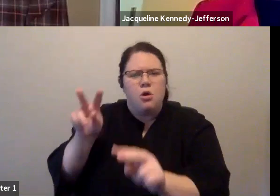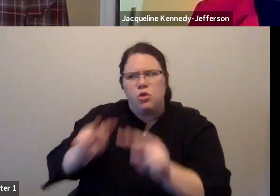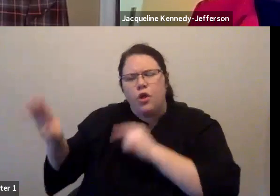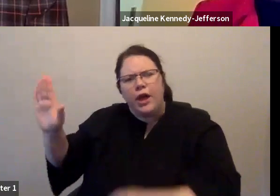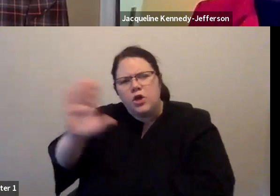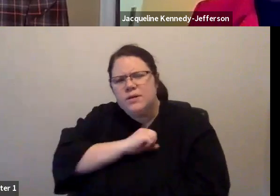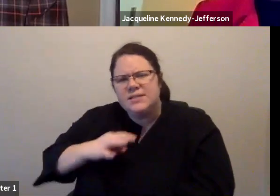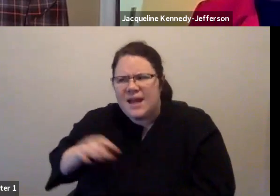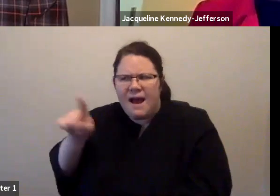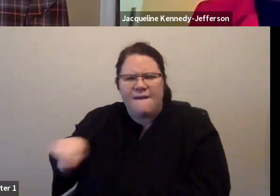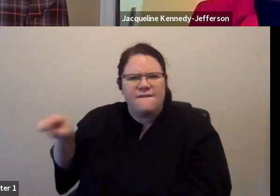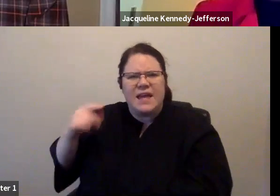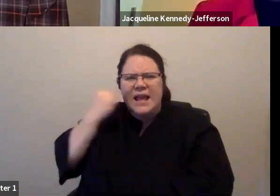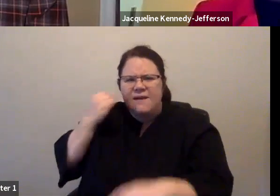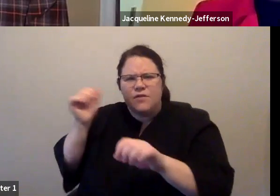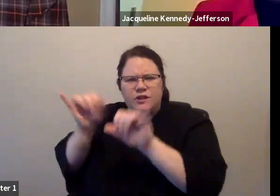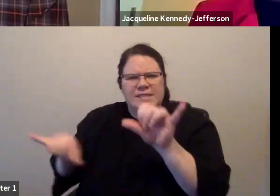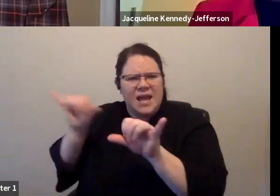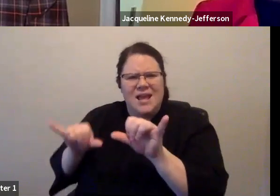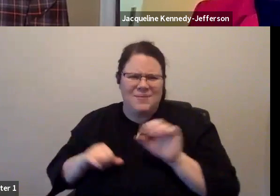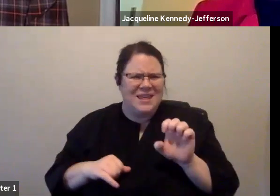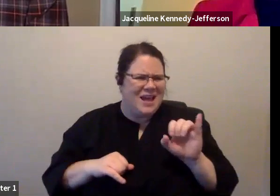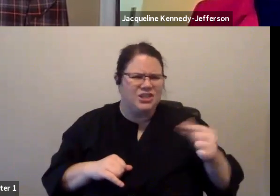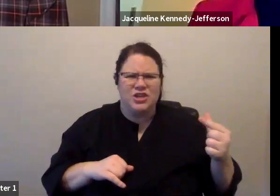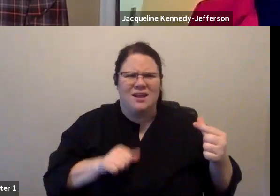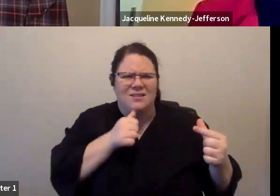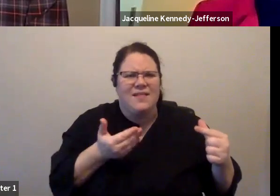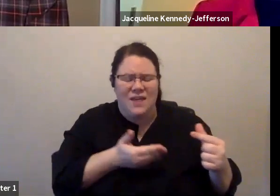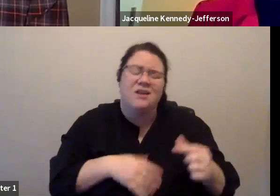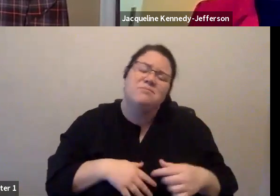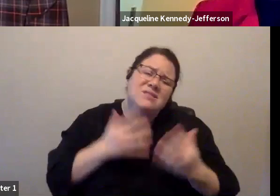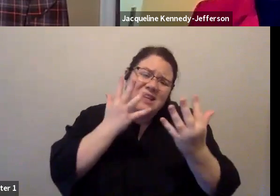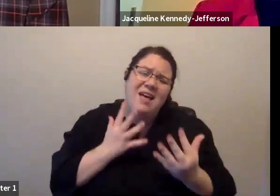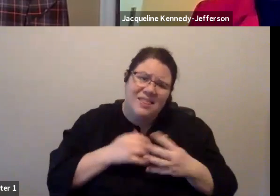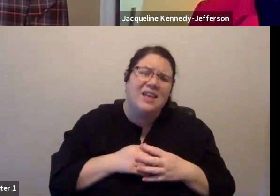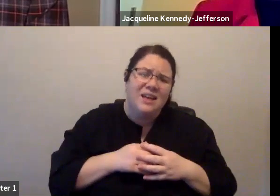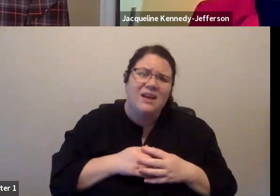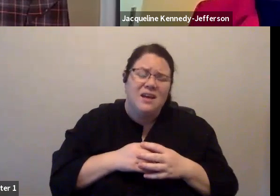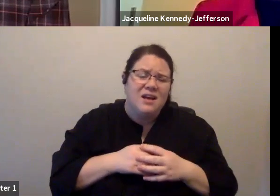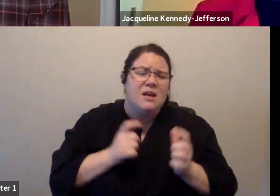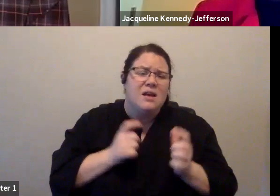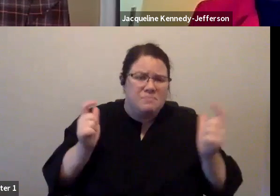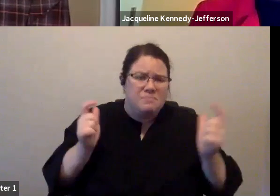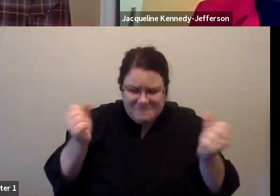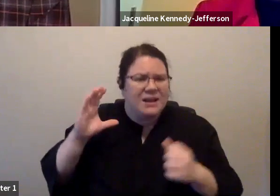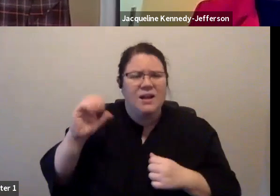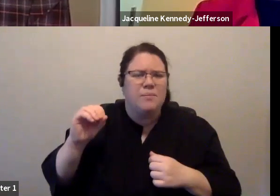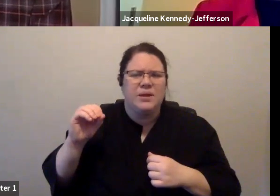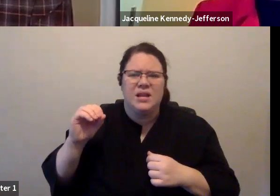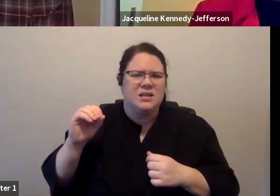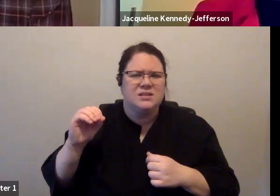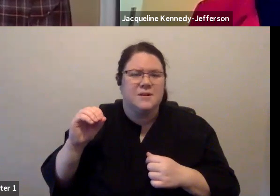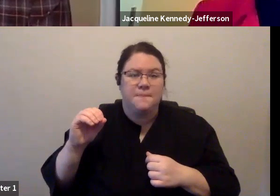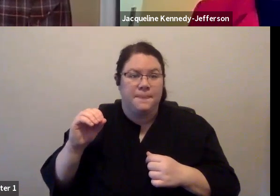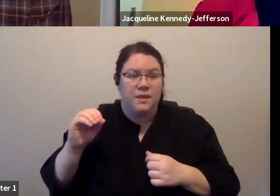employees, the EIGs don't exist. And sadly, and we know this to be true, many organizations do not reflect the screen in which